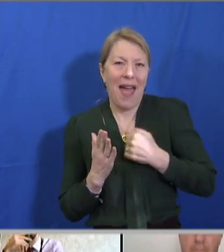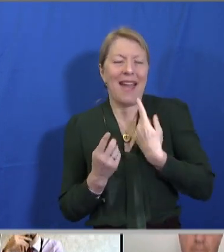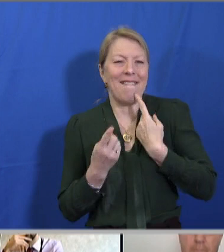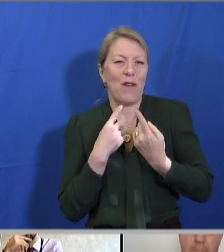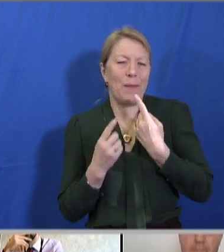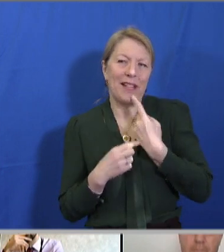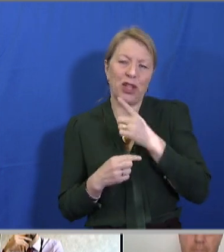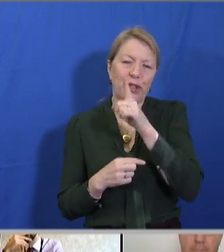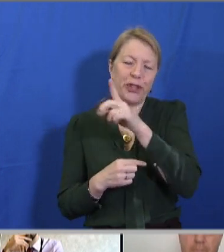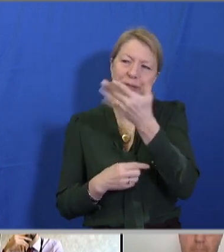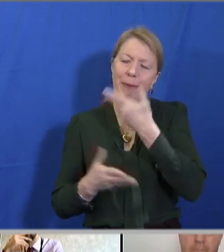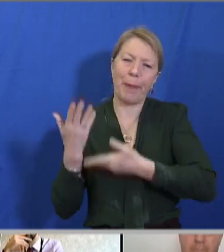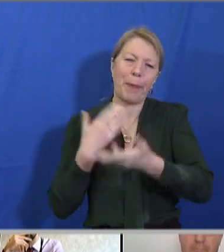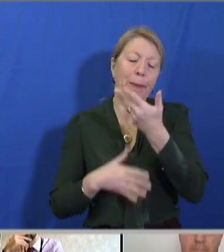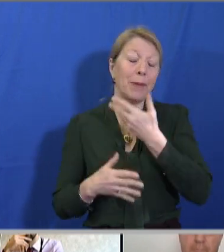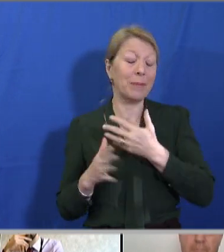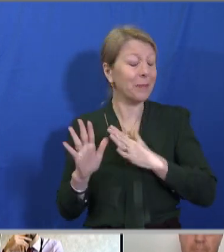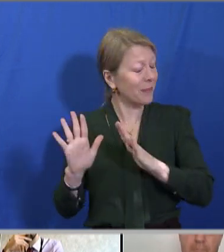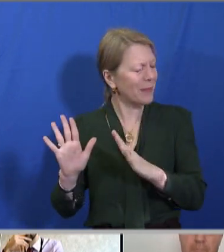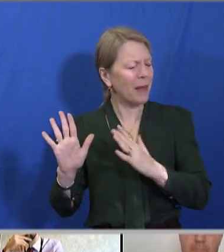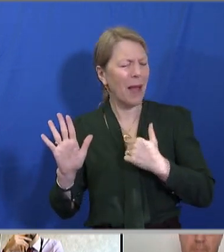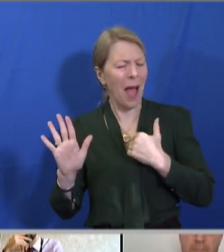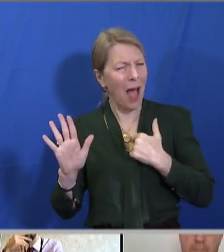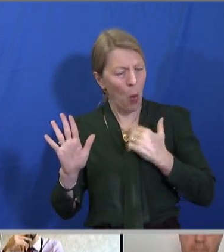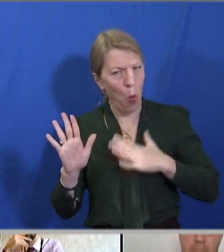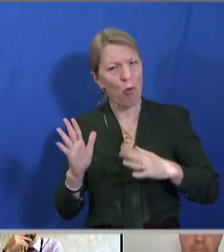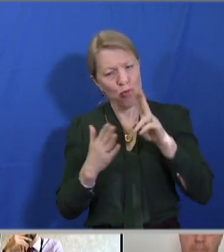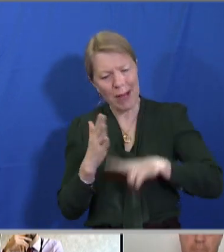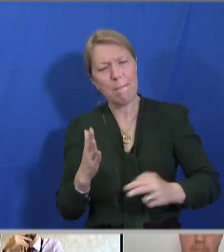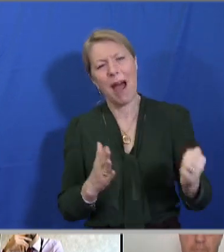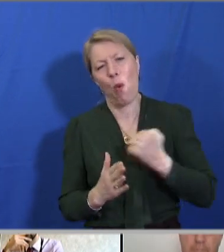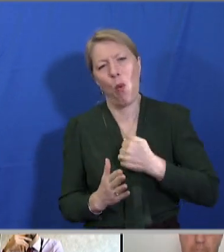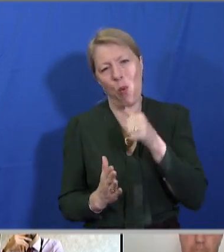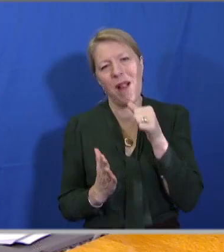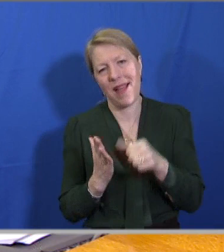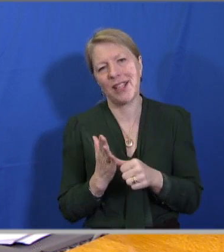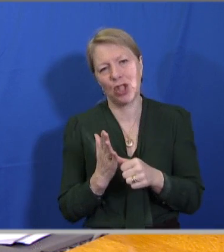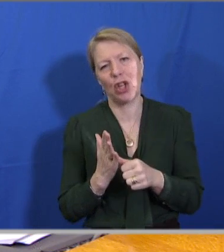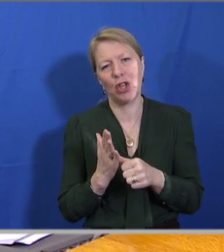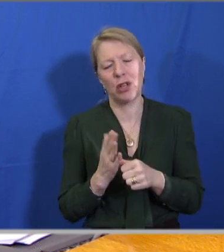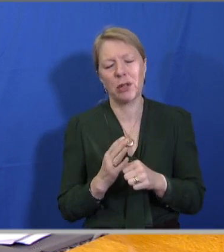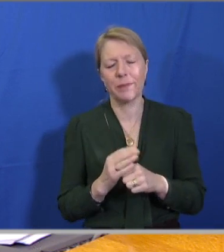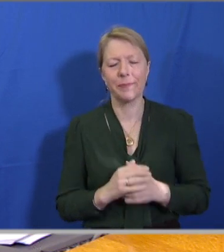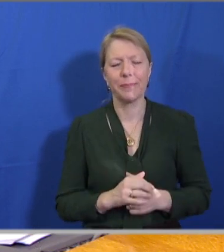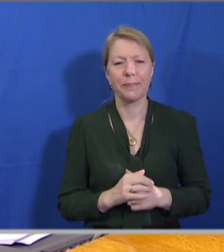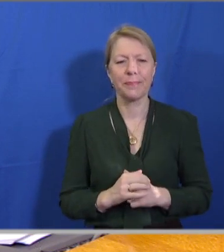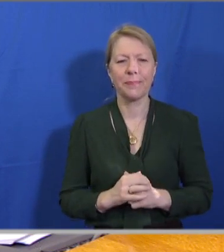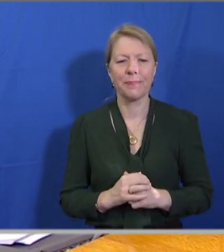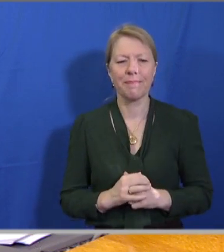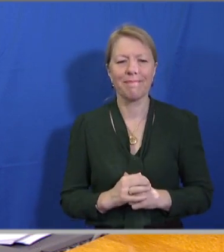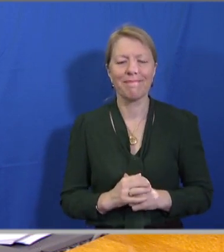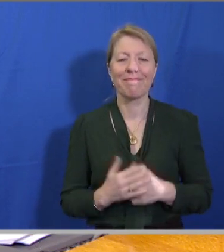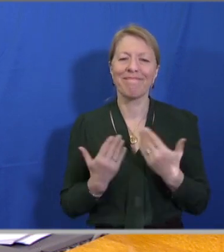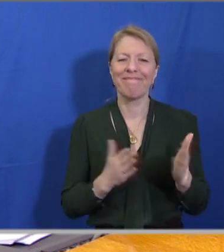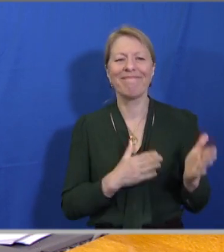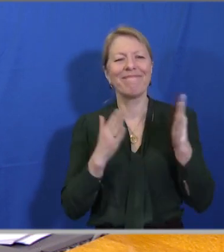actual appointment, and are missing them as well. So that. Okay, thank you, June. And Michaela?